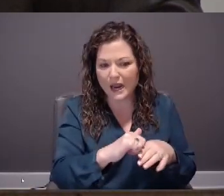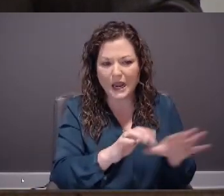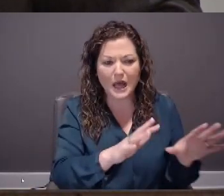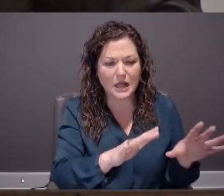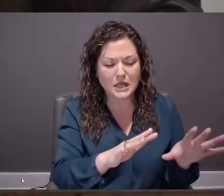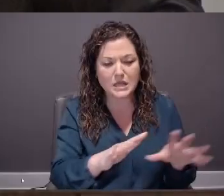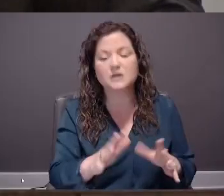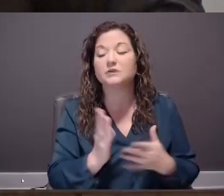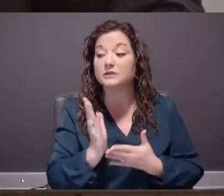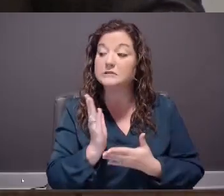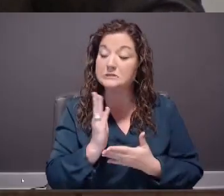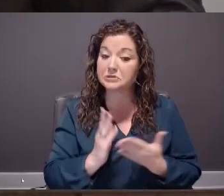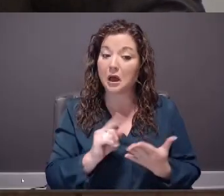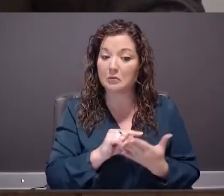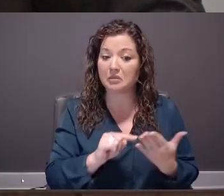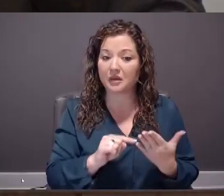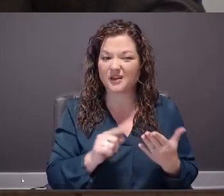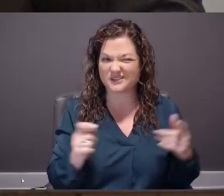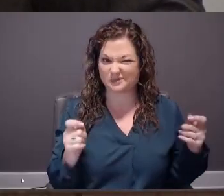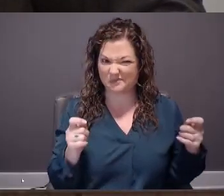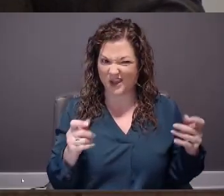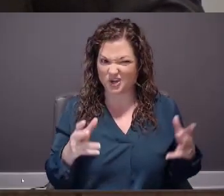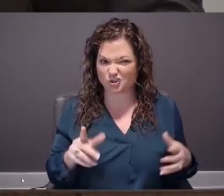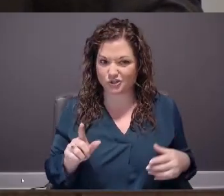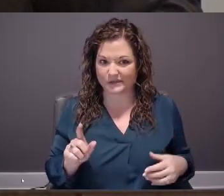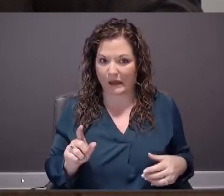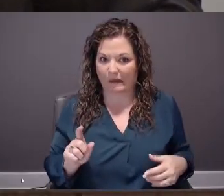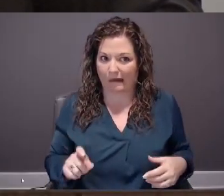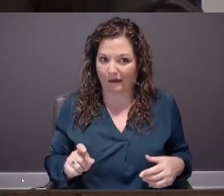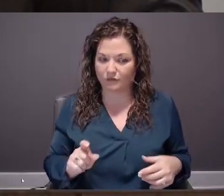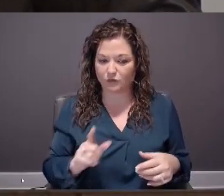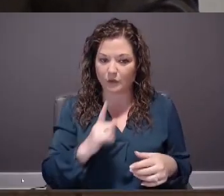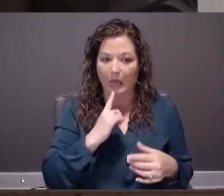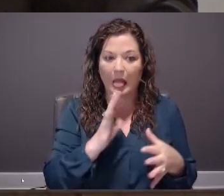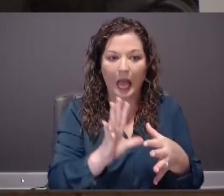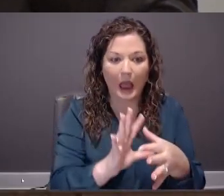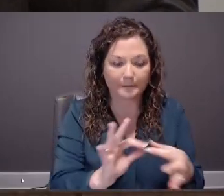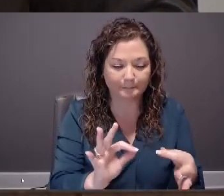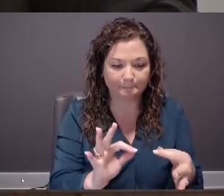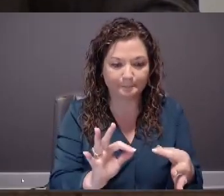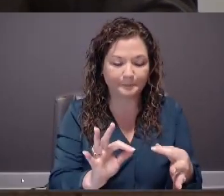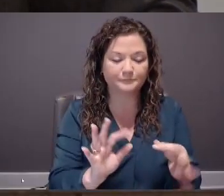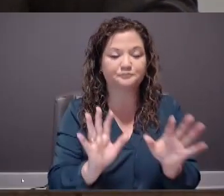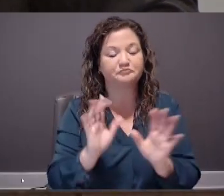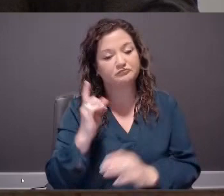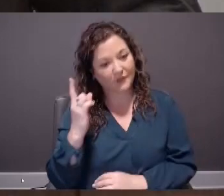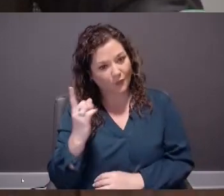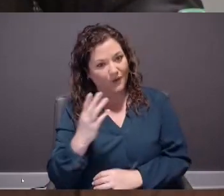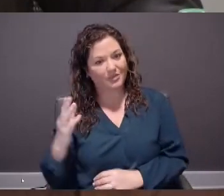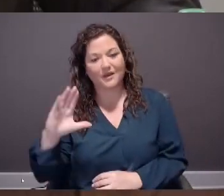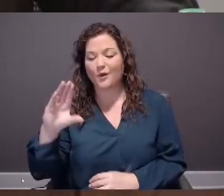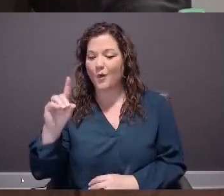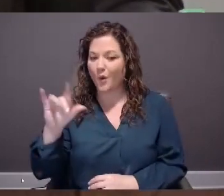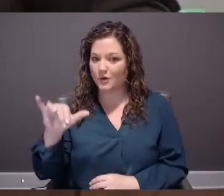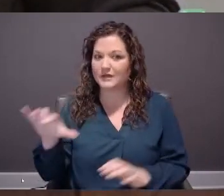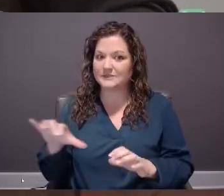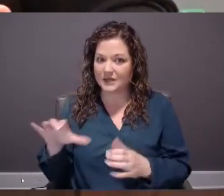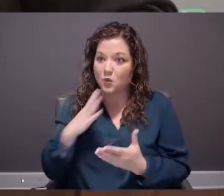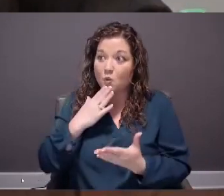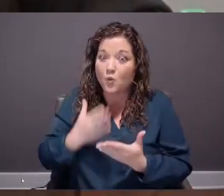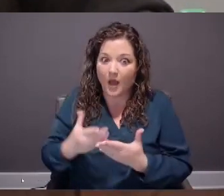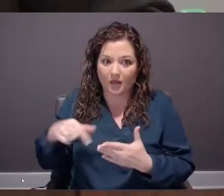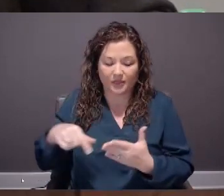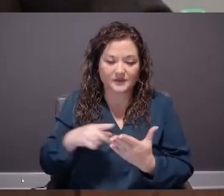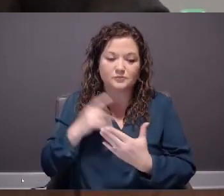think managers has to say sometimes. Mm-hmm. And what one of the things Cody did really well in this project, he defined